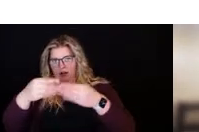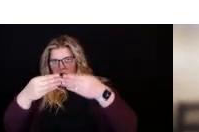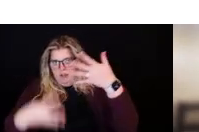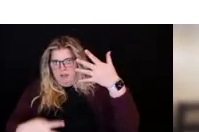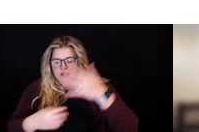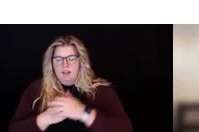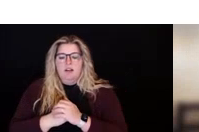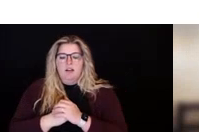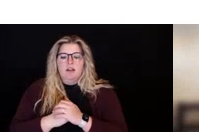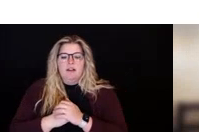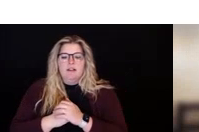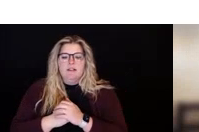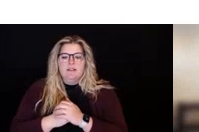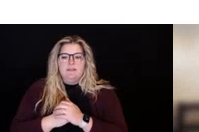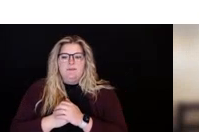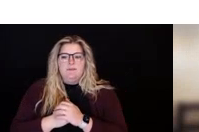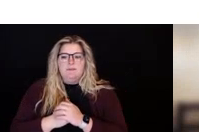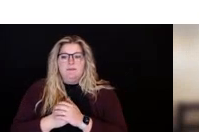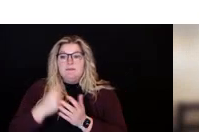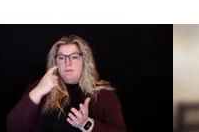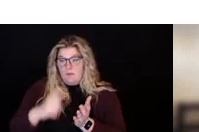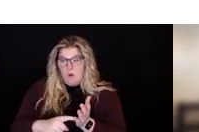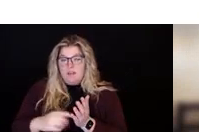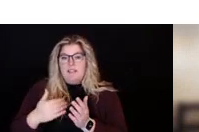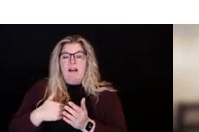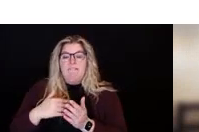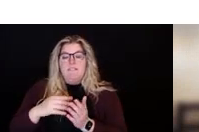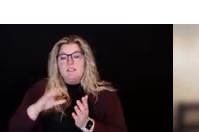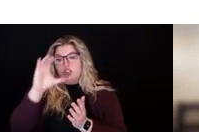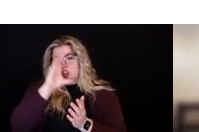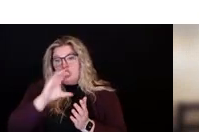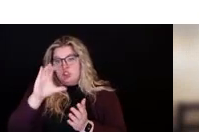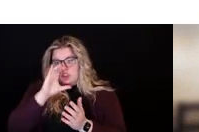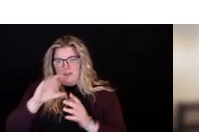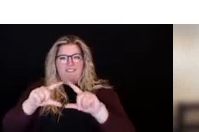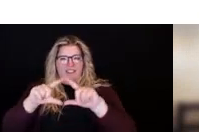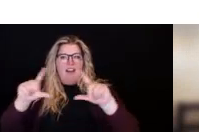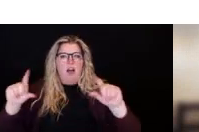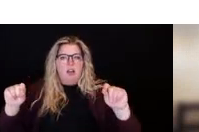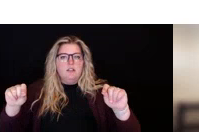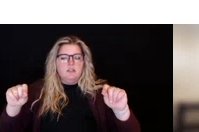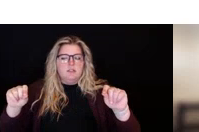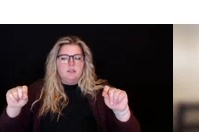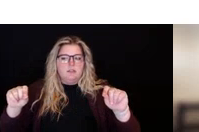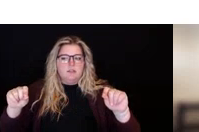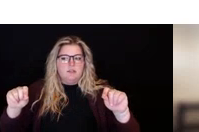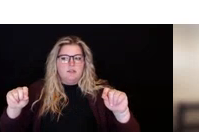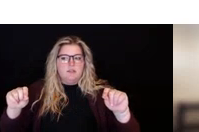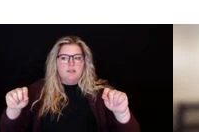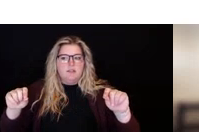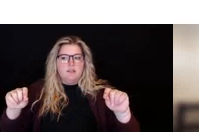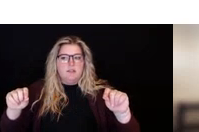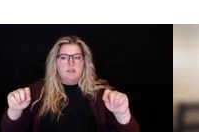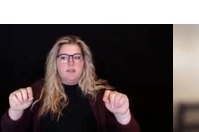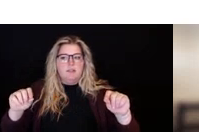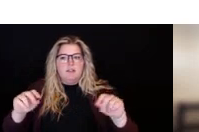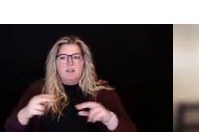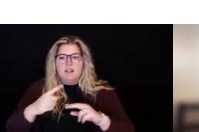website. What we can see here is there's a search results, there's a search field with the search query